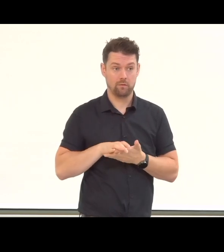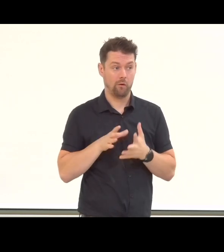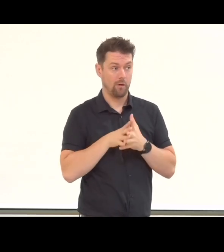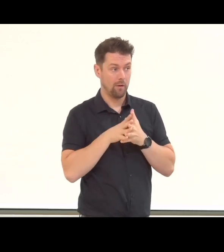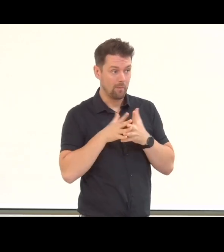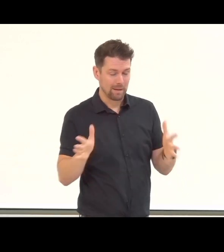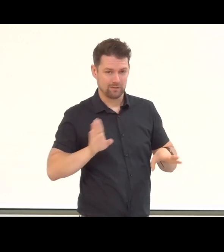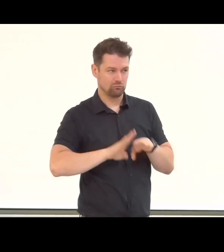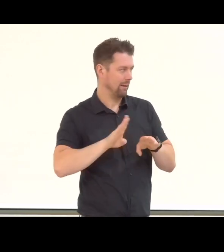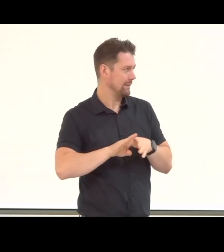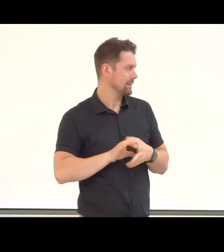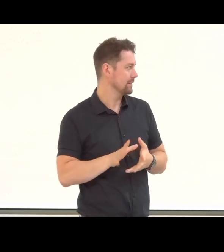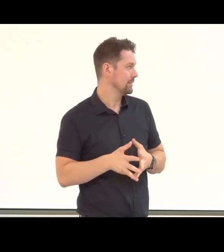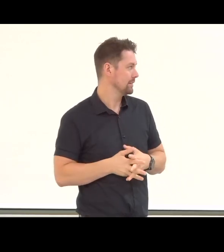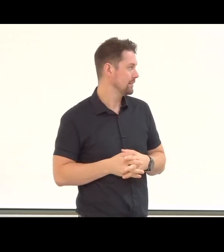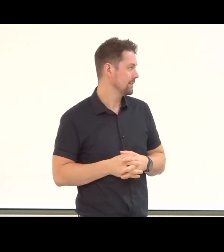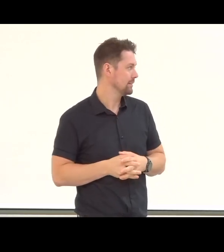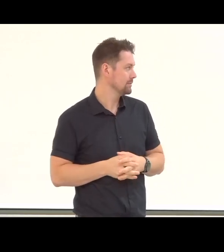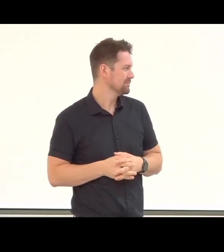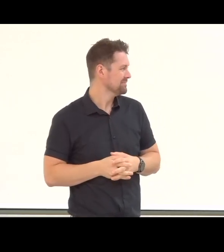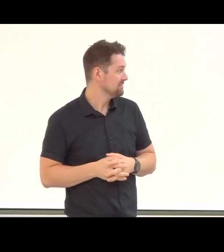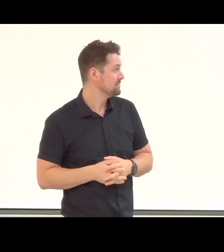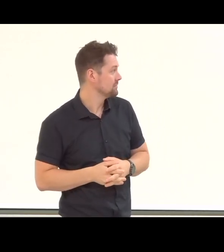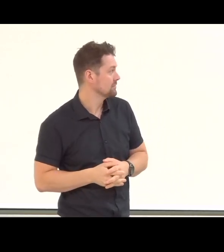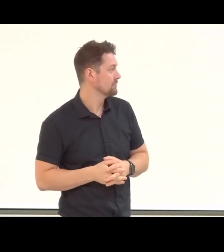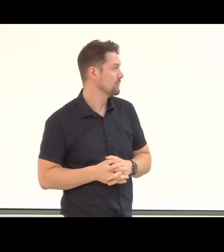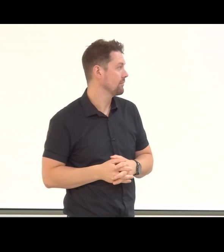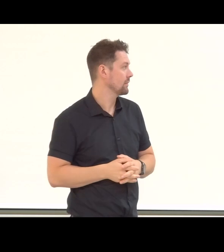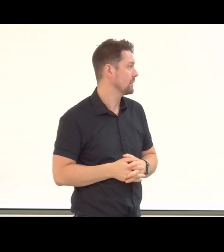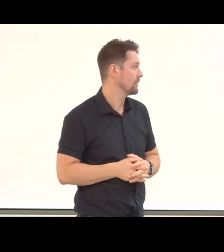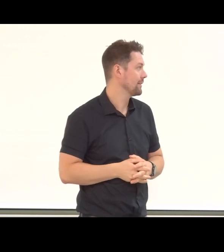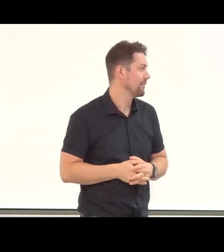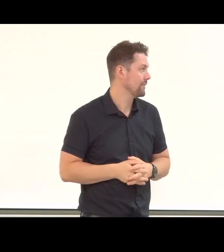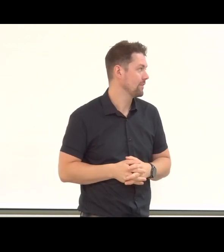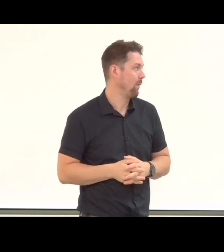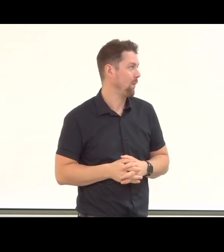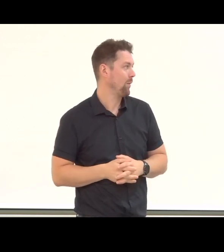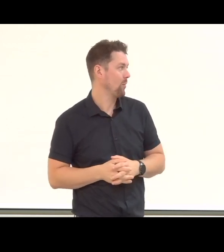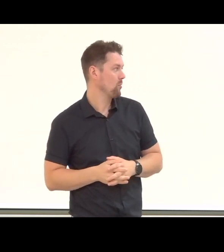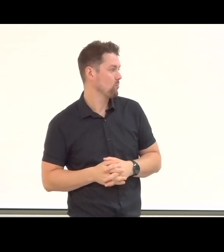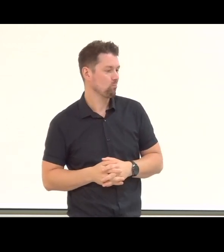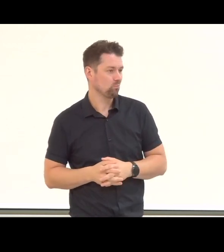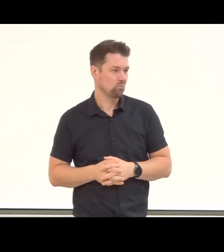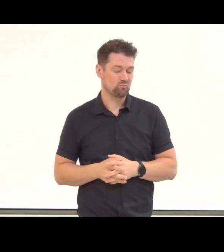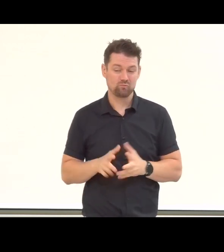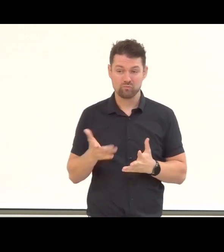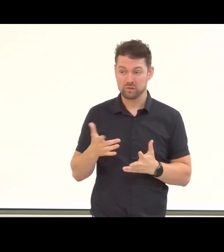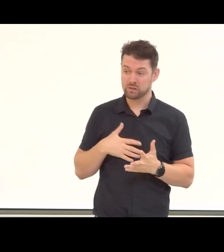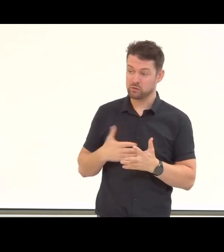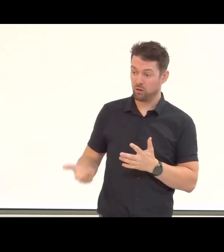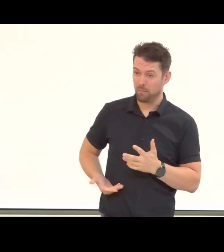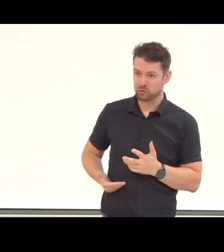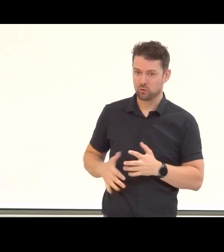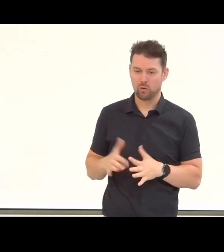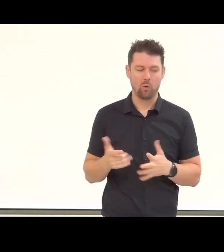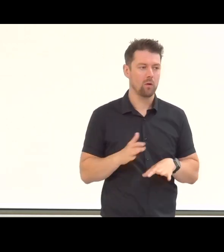Maybe. I mean, this taps into this kind of, is the Austrian Space Firm a commercial or non-profit organization? Yeah. But it's kind of drills into